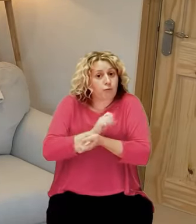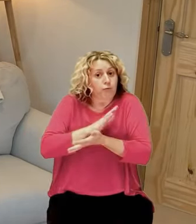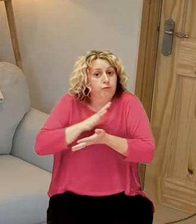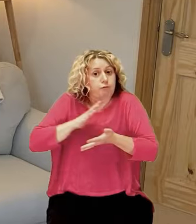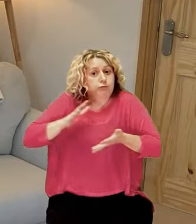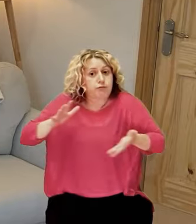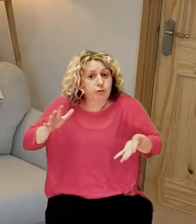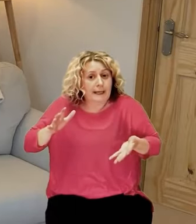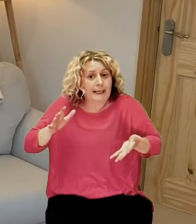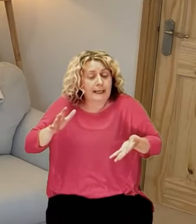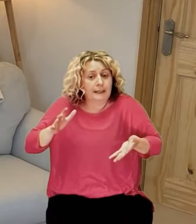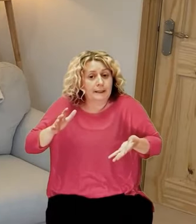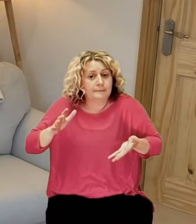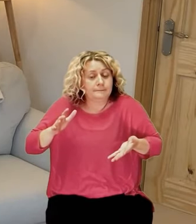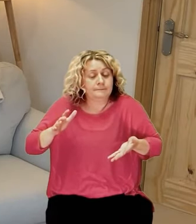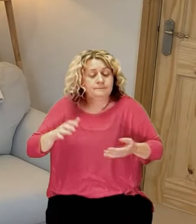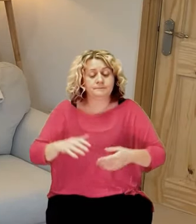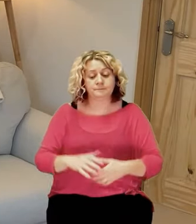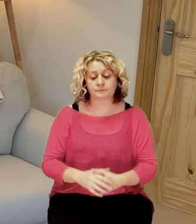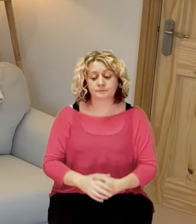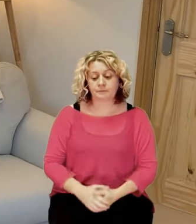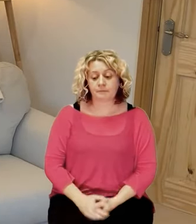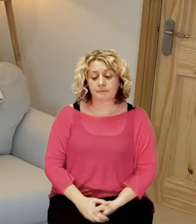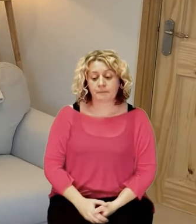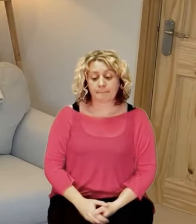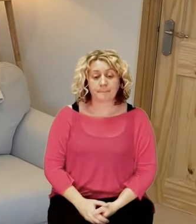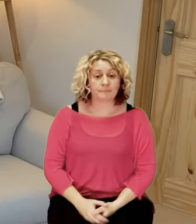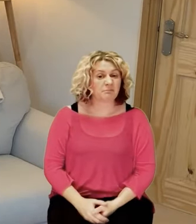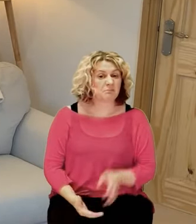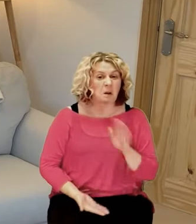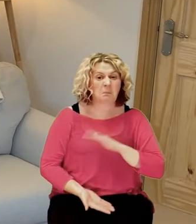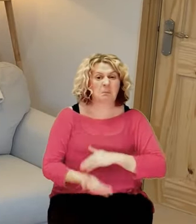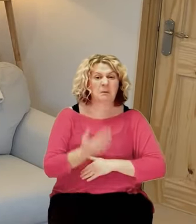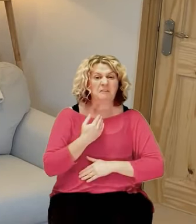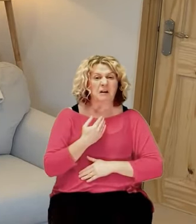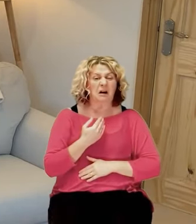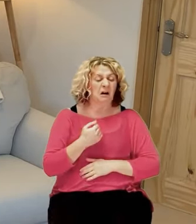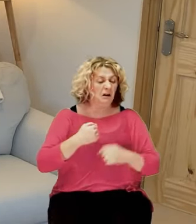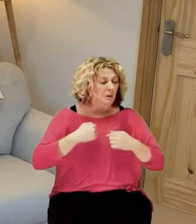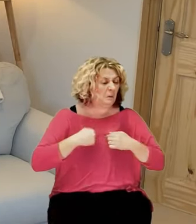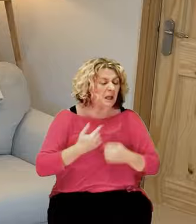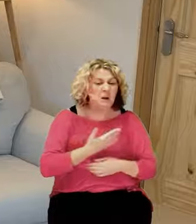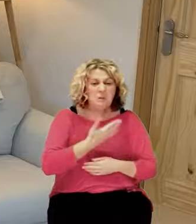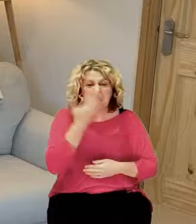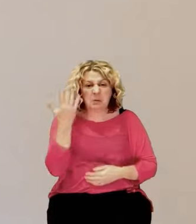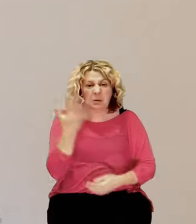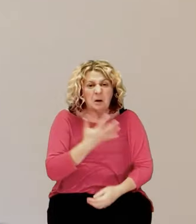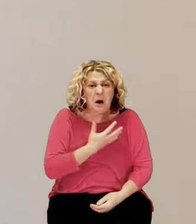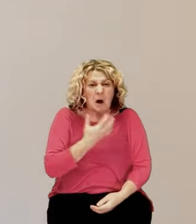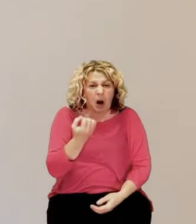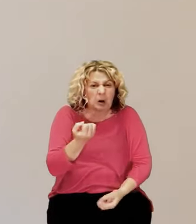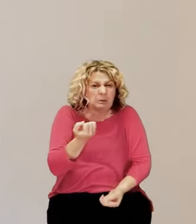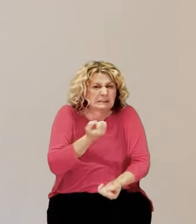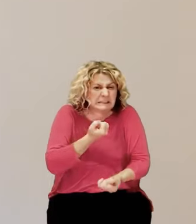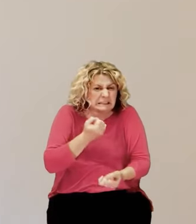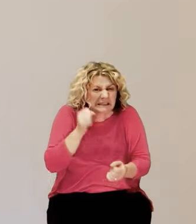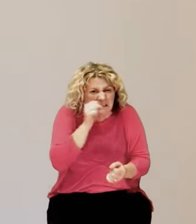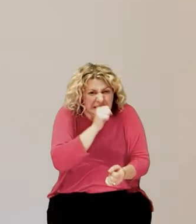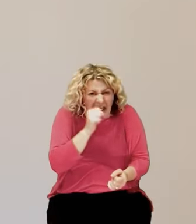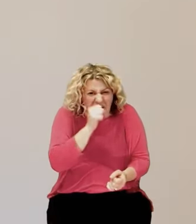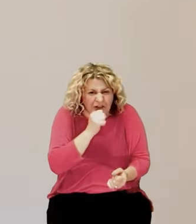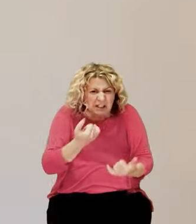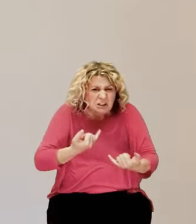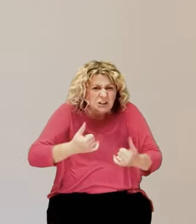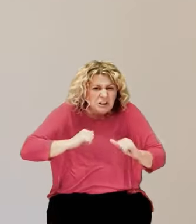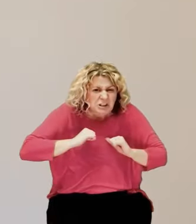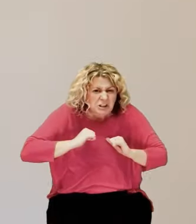terrible, terrible, selfish, driven, hopeless things that we despair about in ourselves. He comes to live in us and says, there's